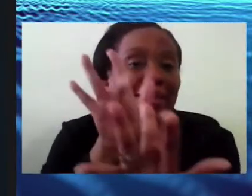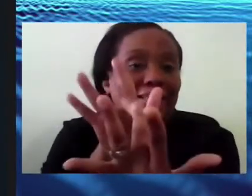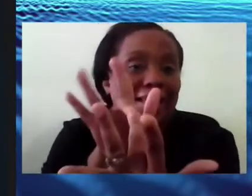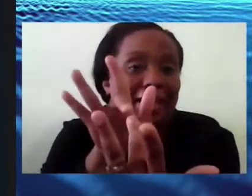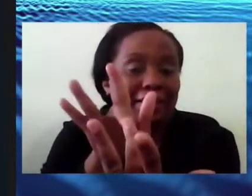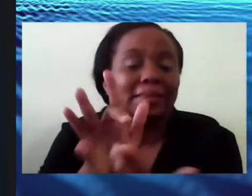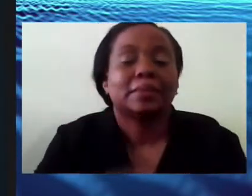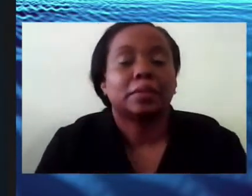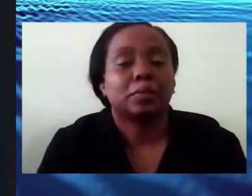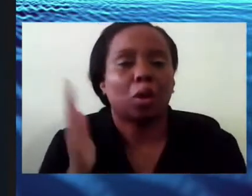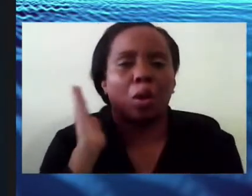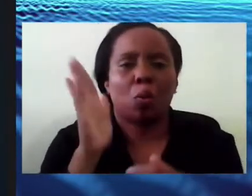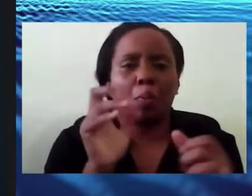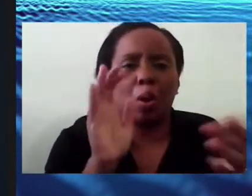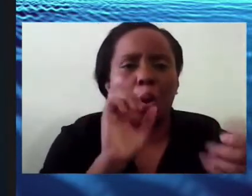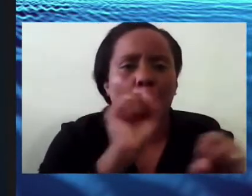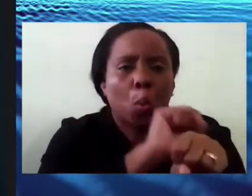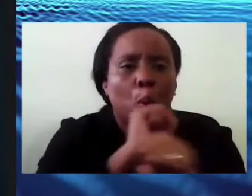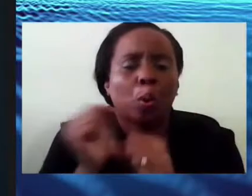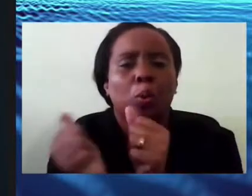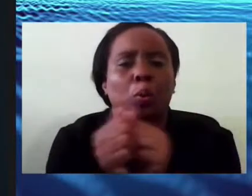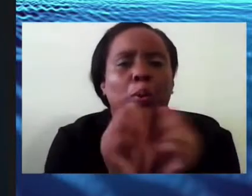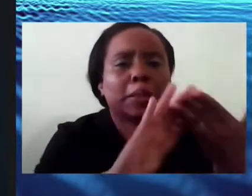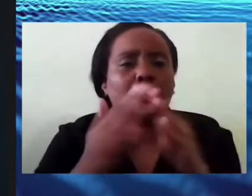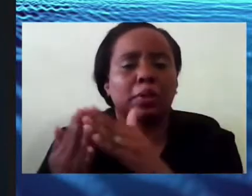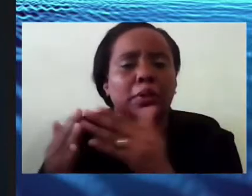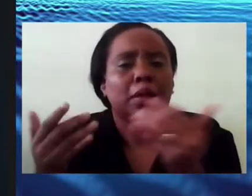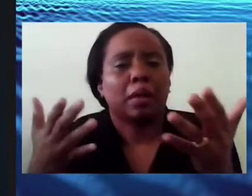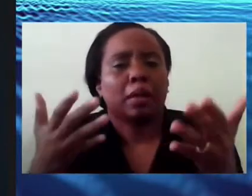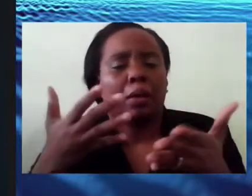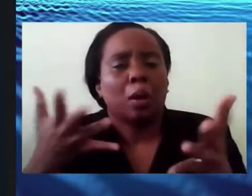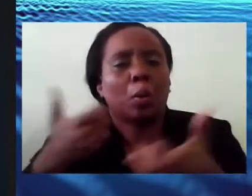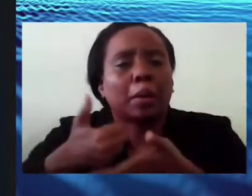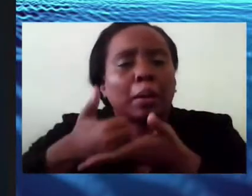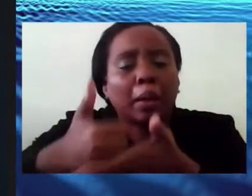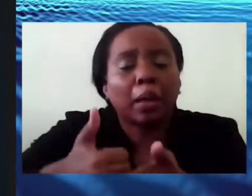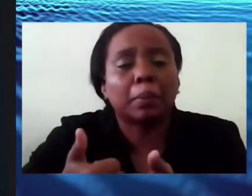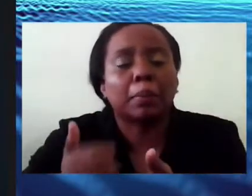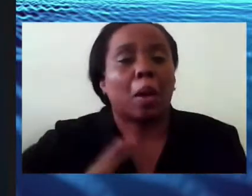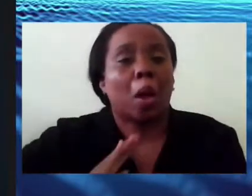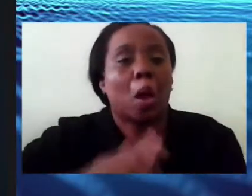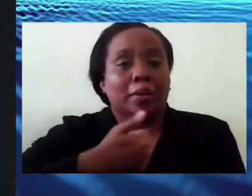working as a community to help ourselves and our nations. As I said, I would not normally